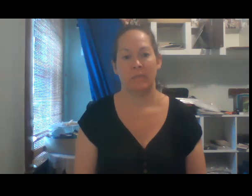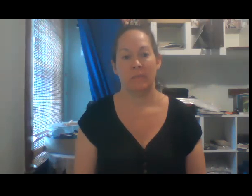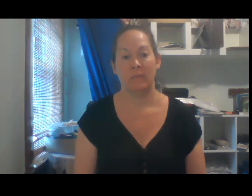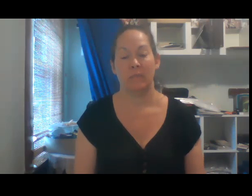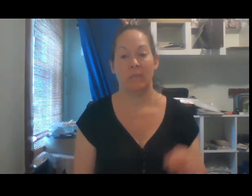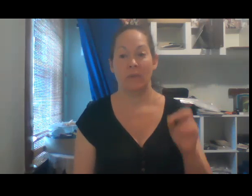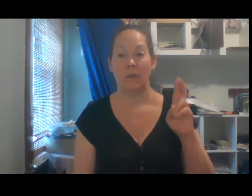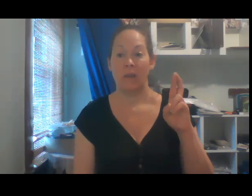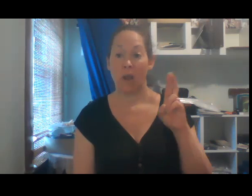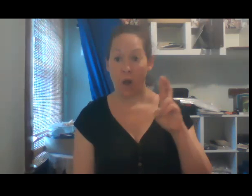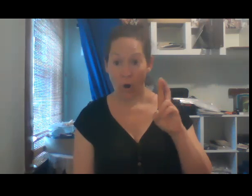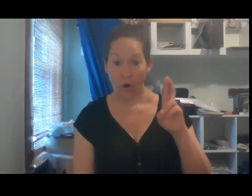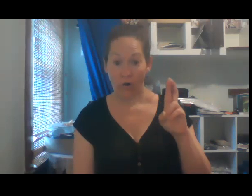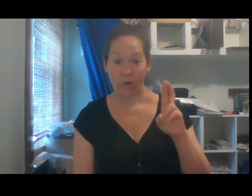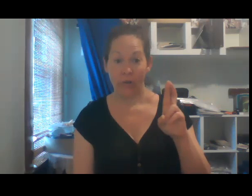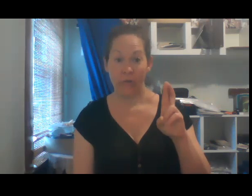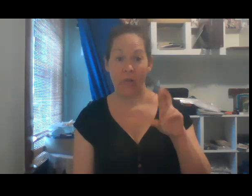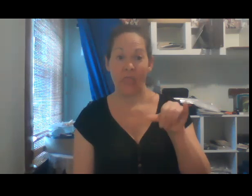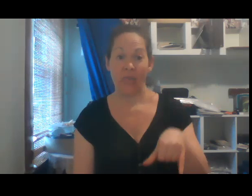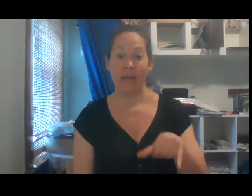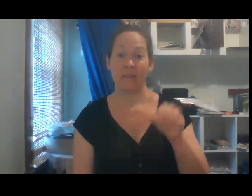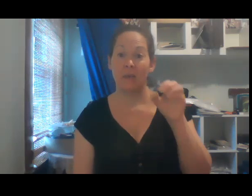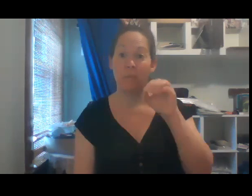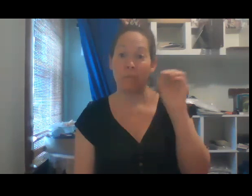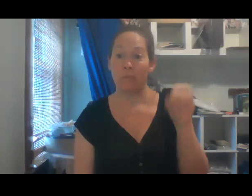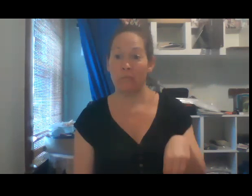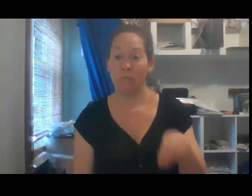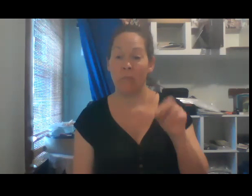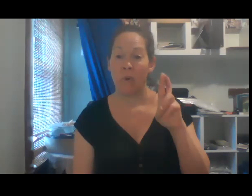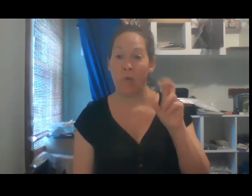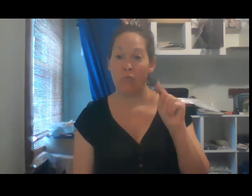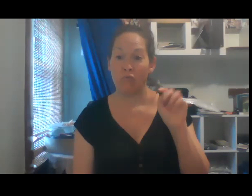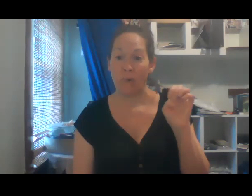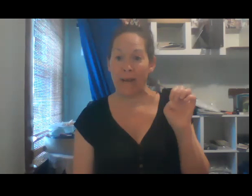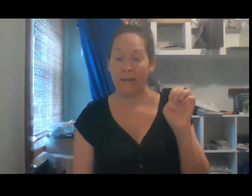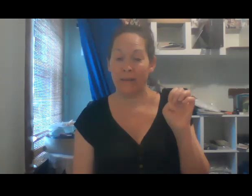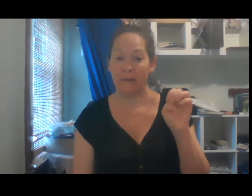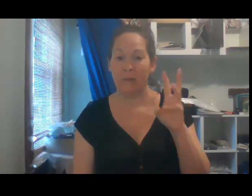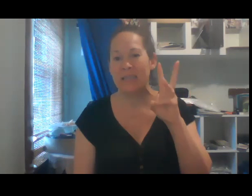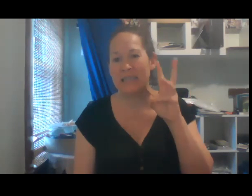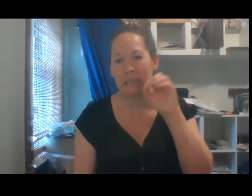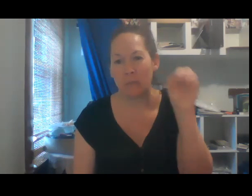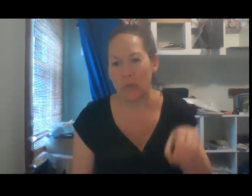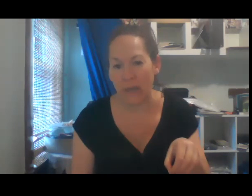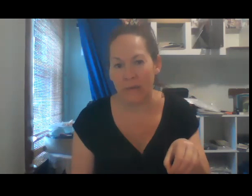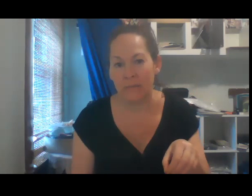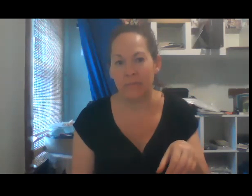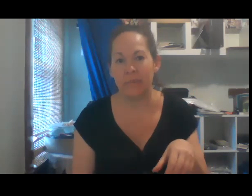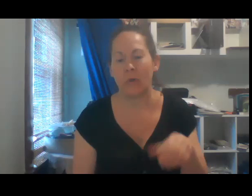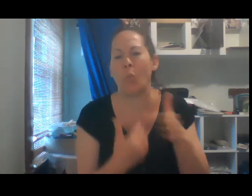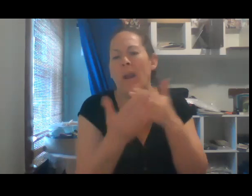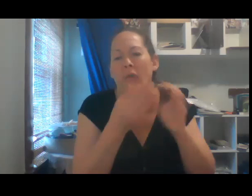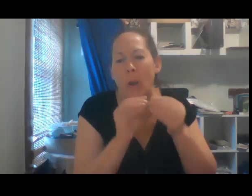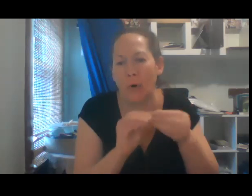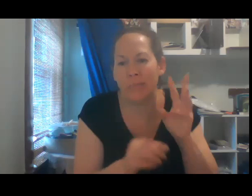R is the rate. Normally you'll see this as 6%, but we'll write, or whatever the number